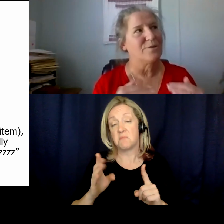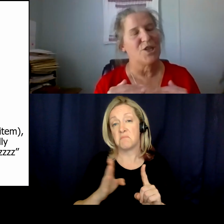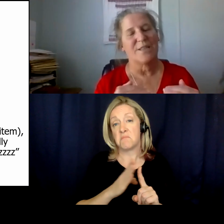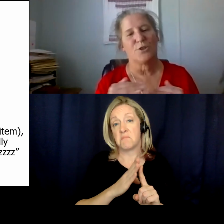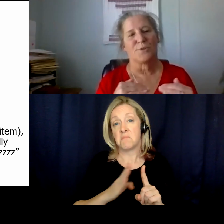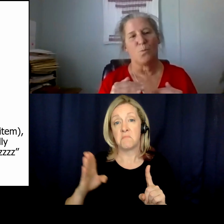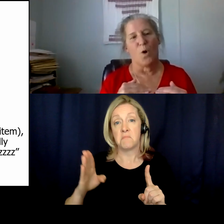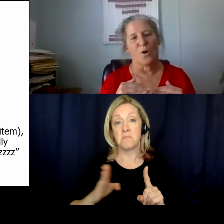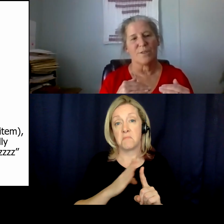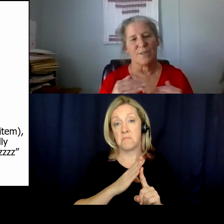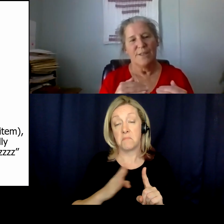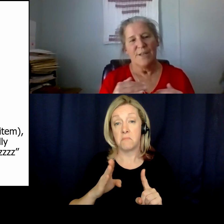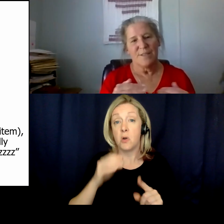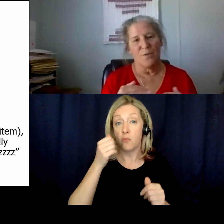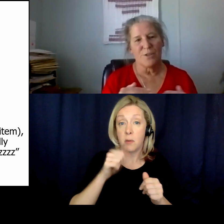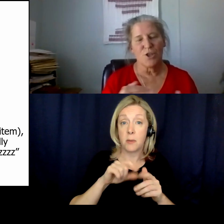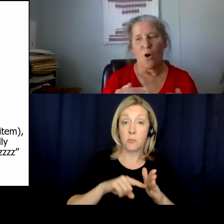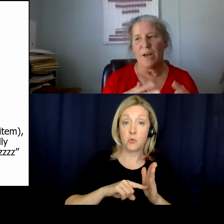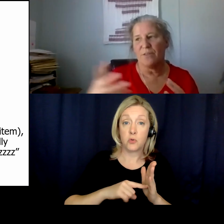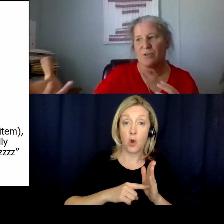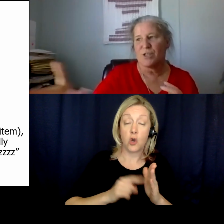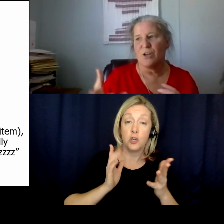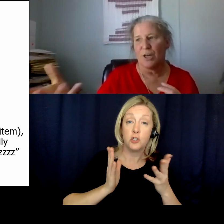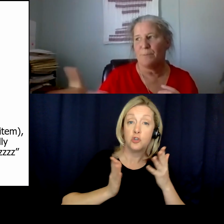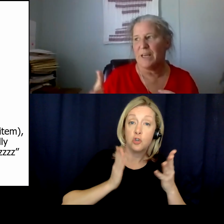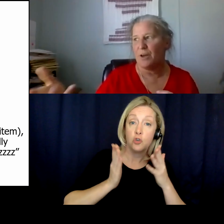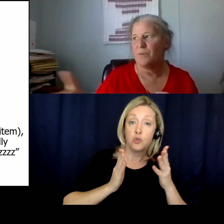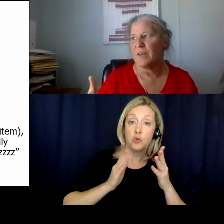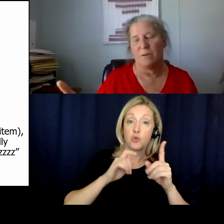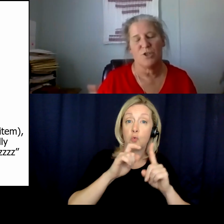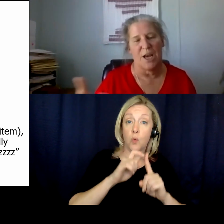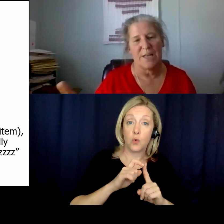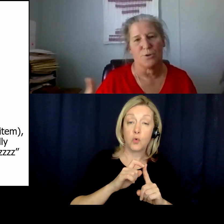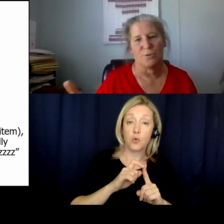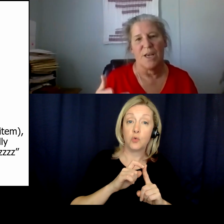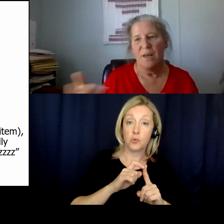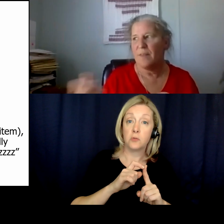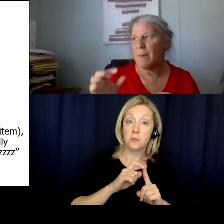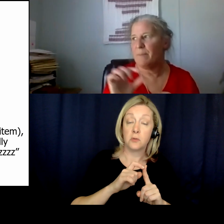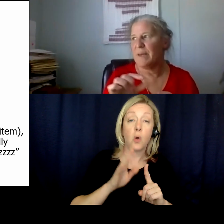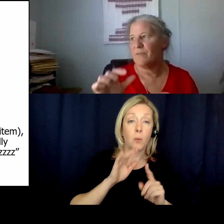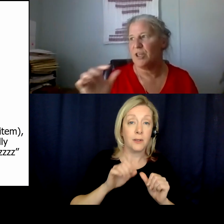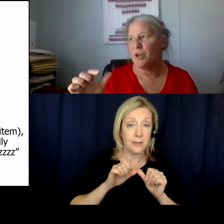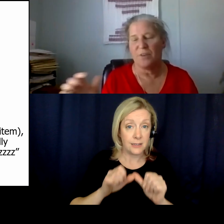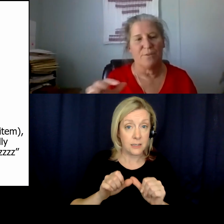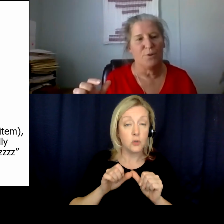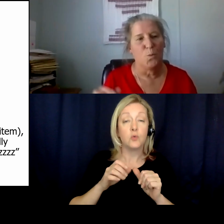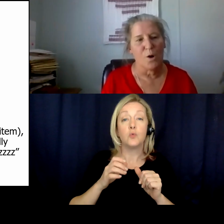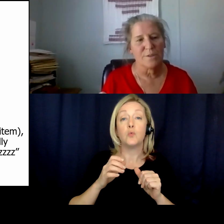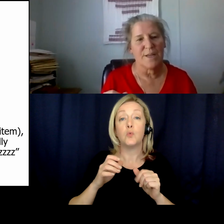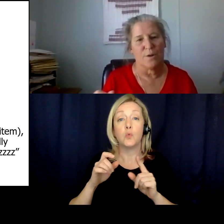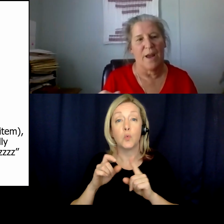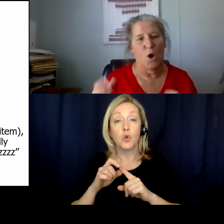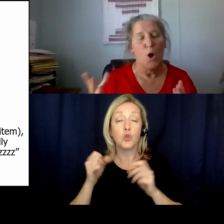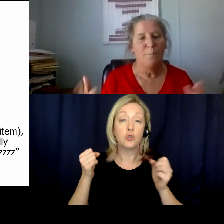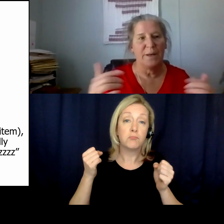with those gestures and words. So they're still going to be using those gestures. They may be even using a few